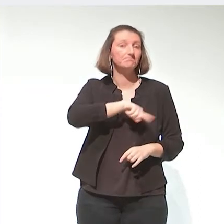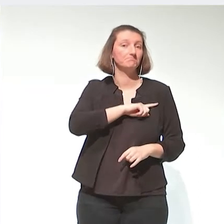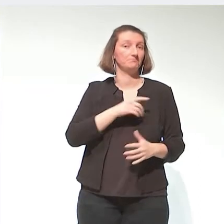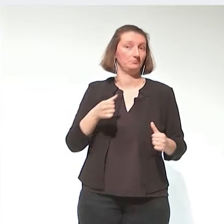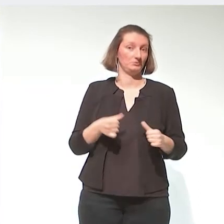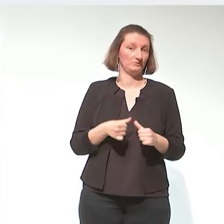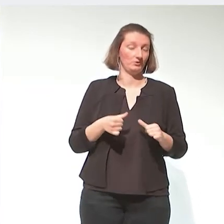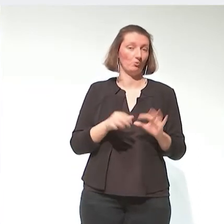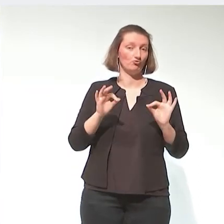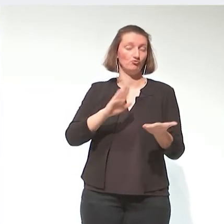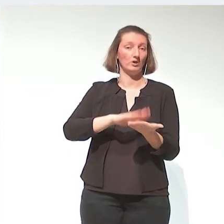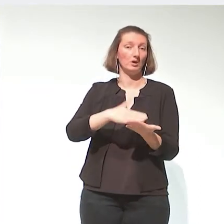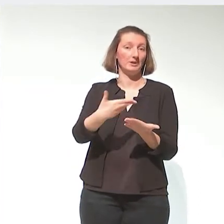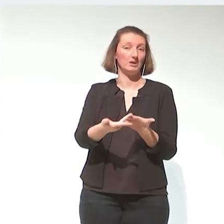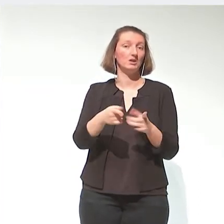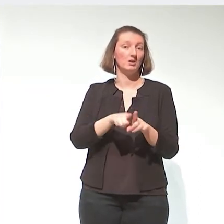Poland already.